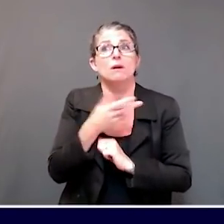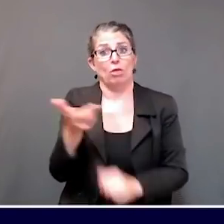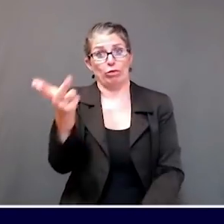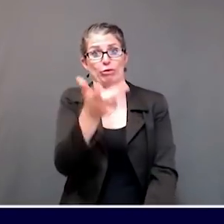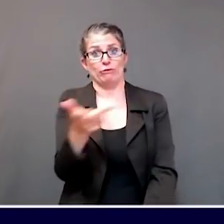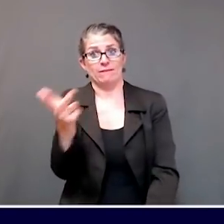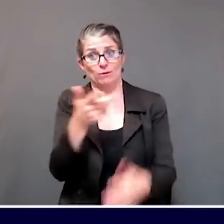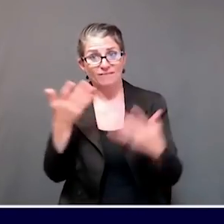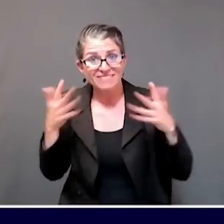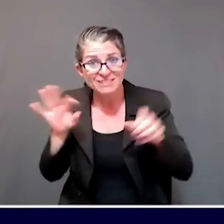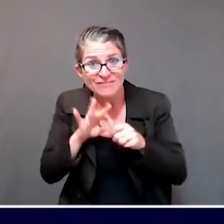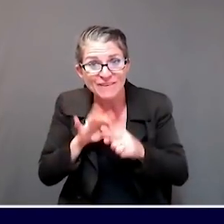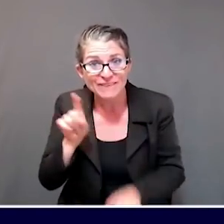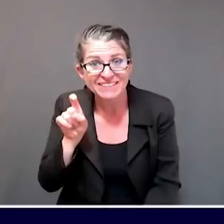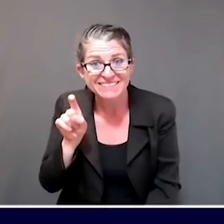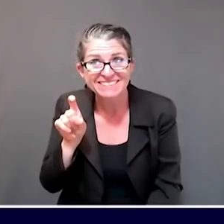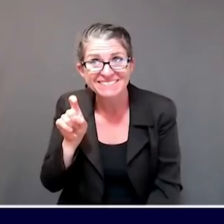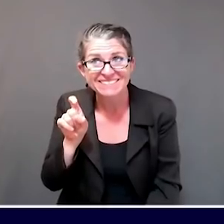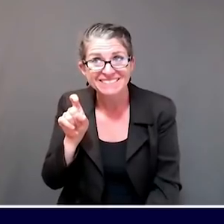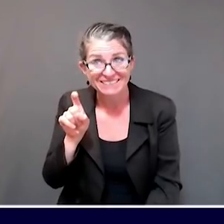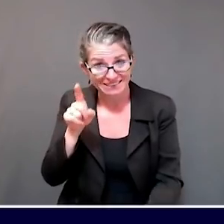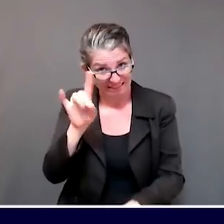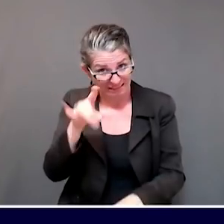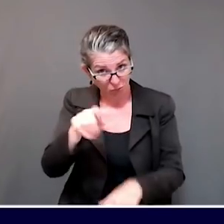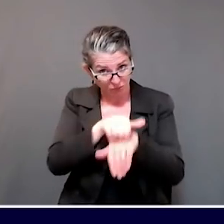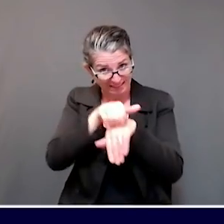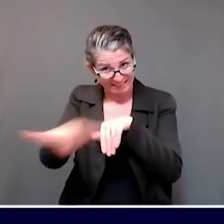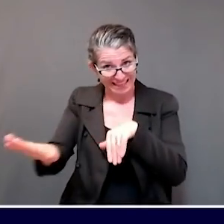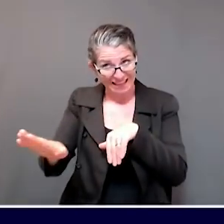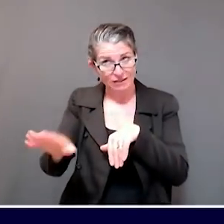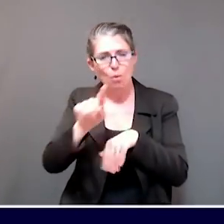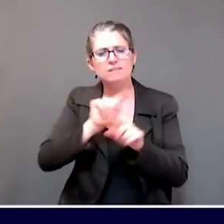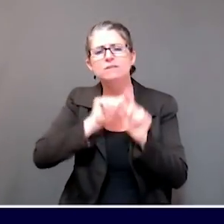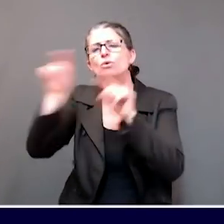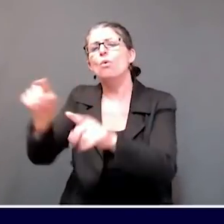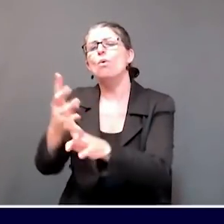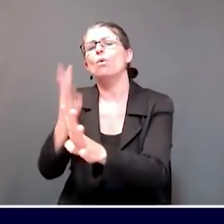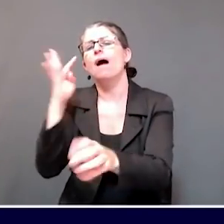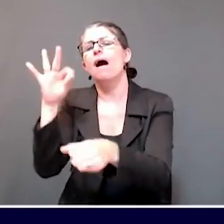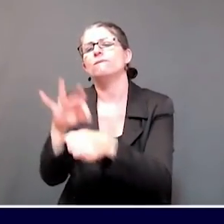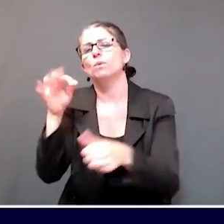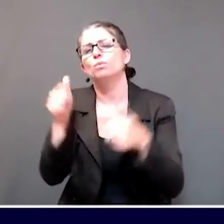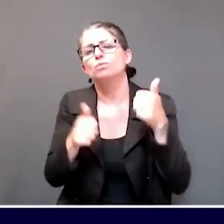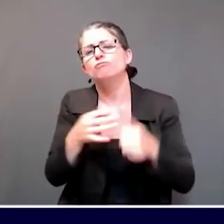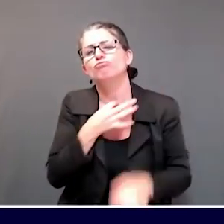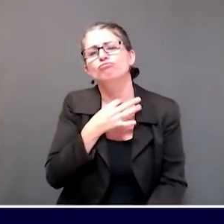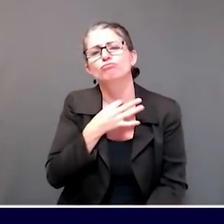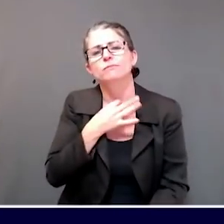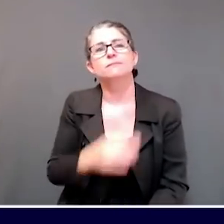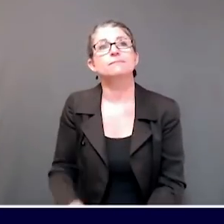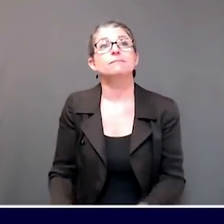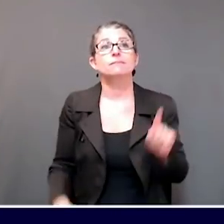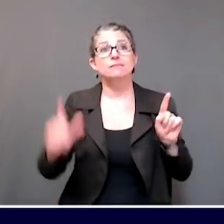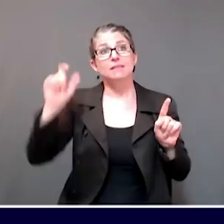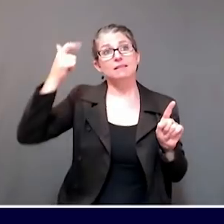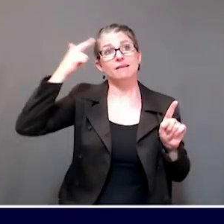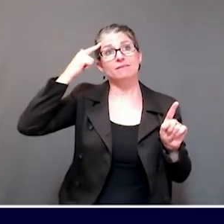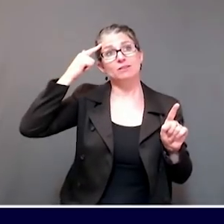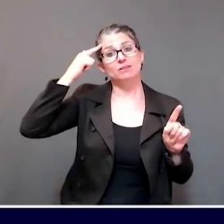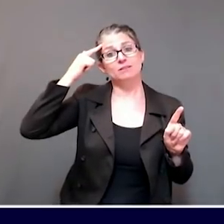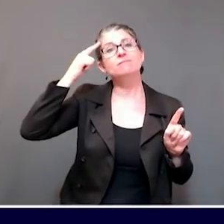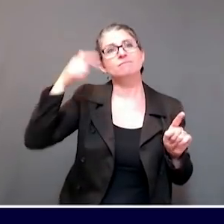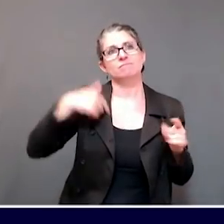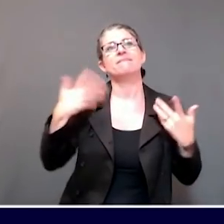person or absentee, or maybe you didn't? I would love to know that. Well, I voted absentee over a week ago.